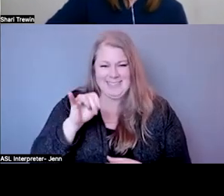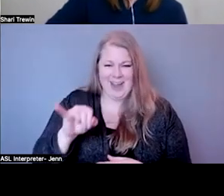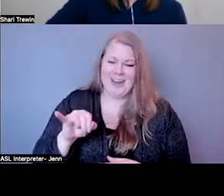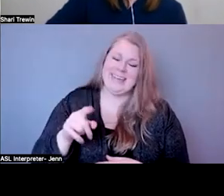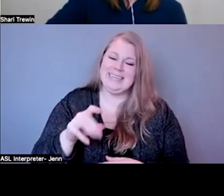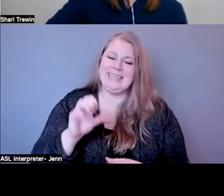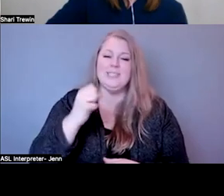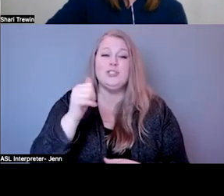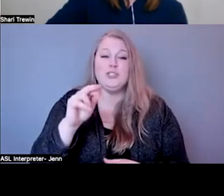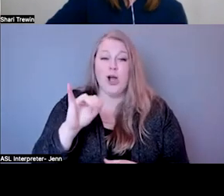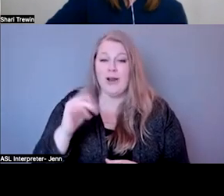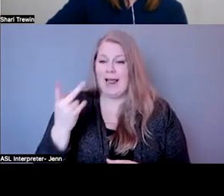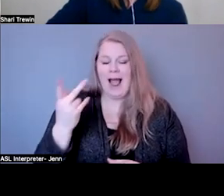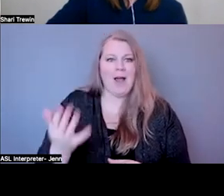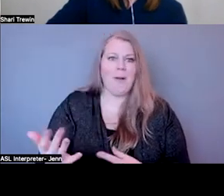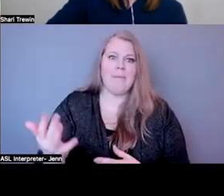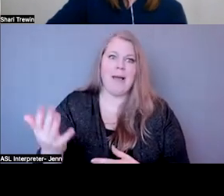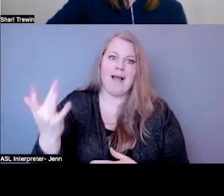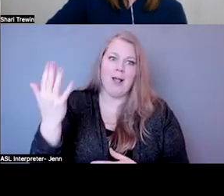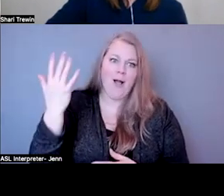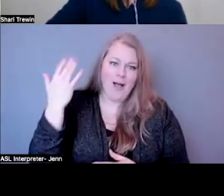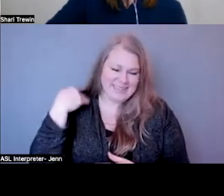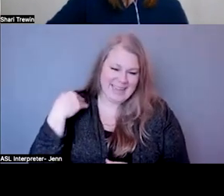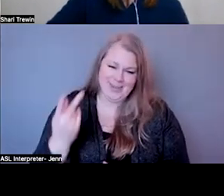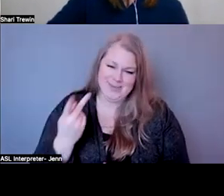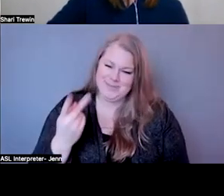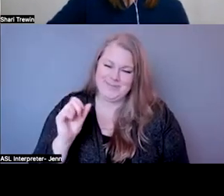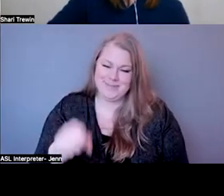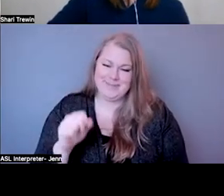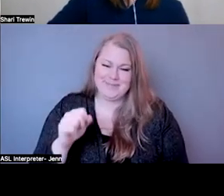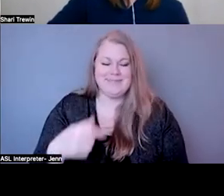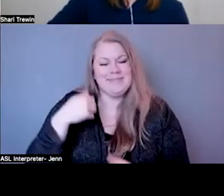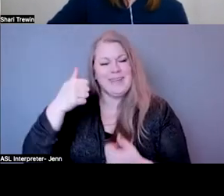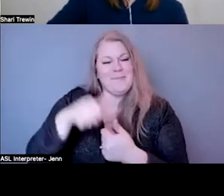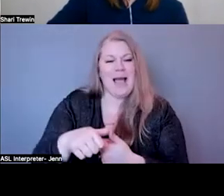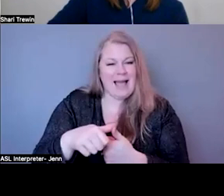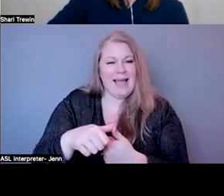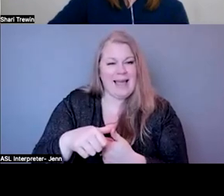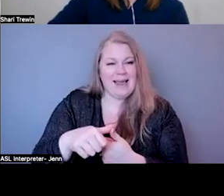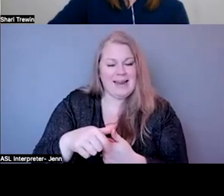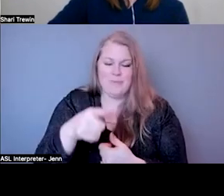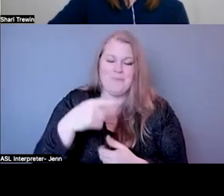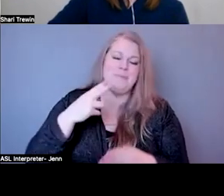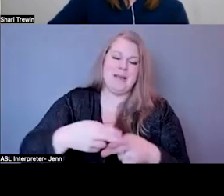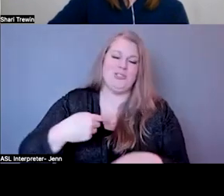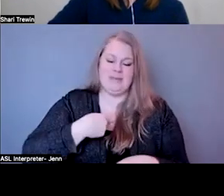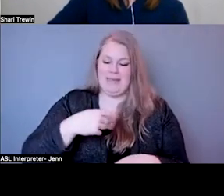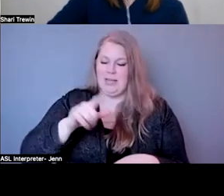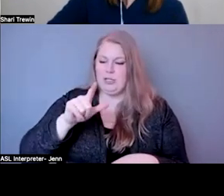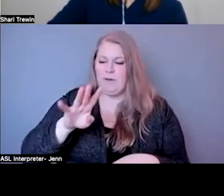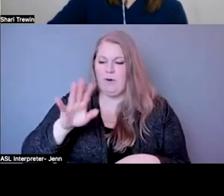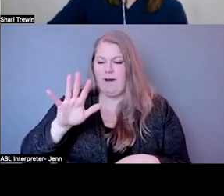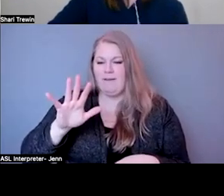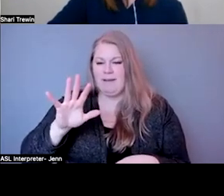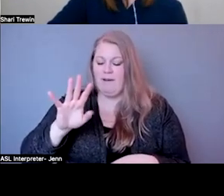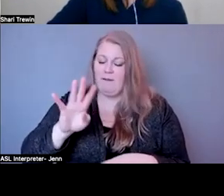Shari and I also go back a really long way. And this reminds, you even heard me mention 24/7/52 in